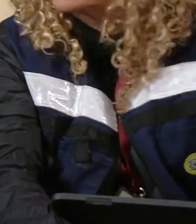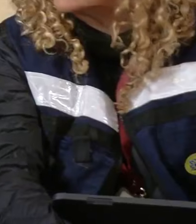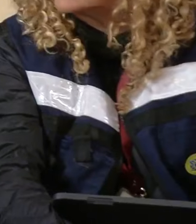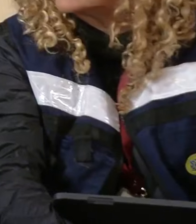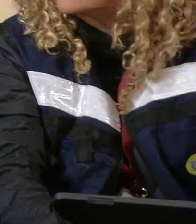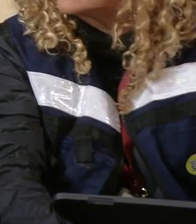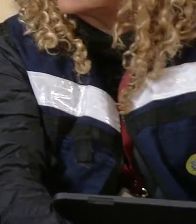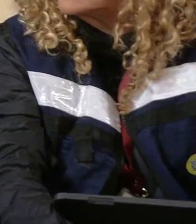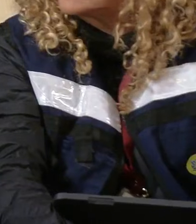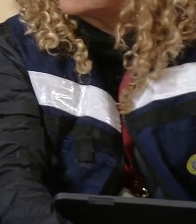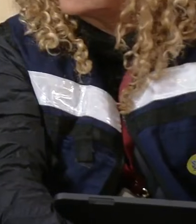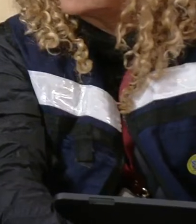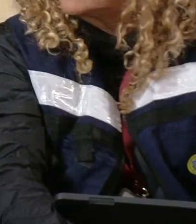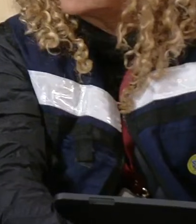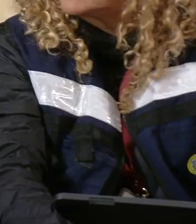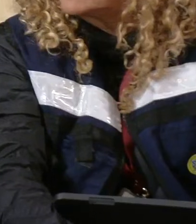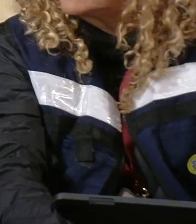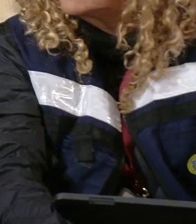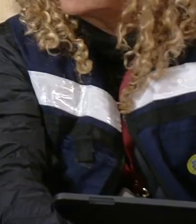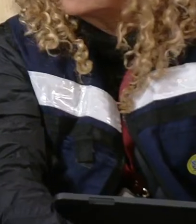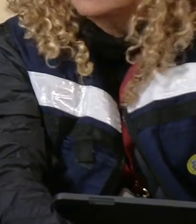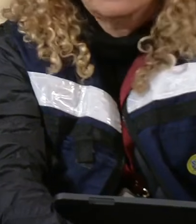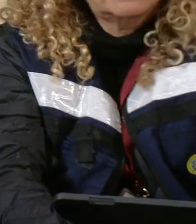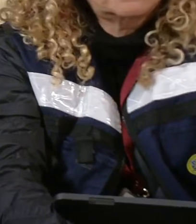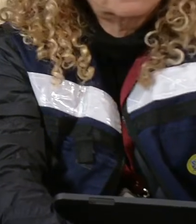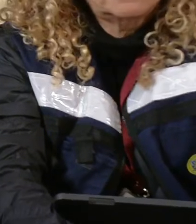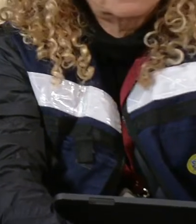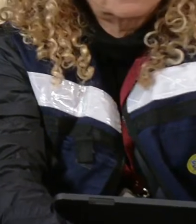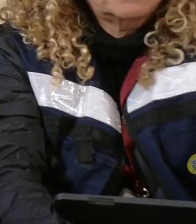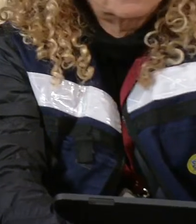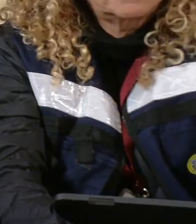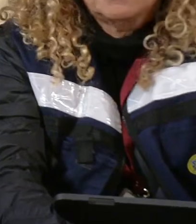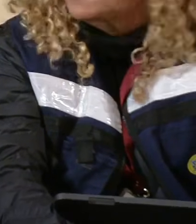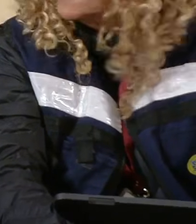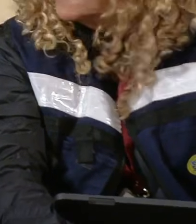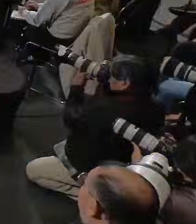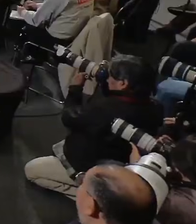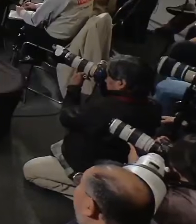daily lives have got more terrifying and much worse. So what do you say to the people of Culiacan?